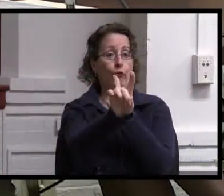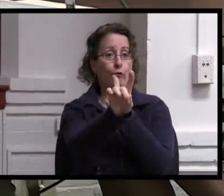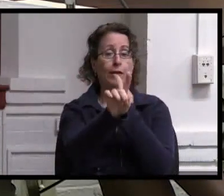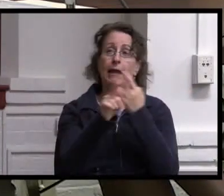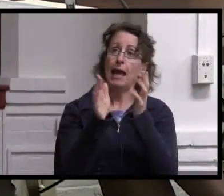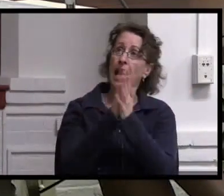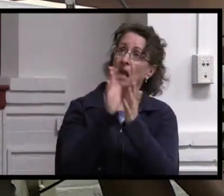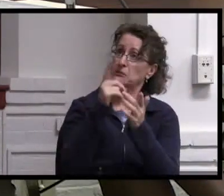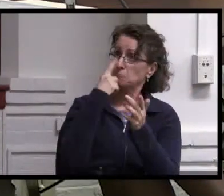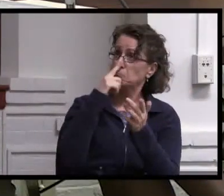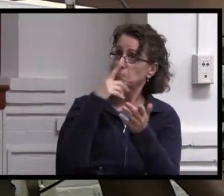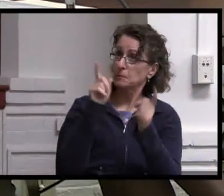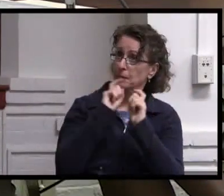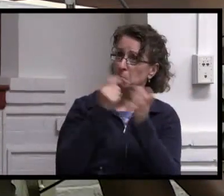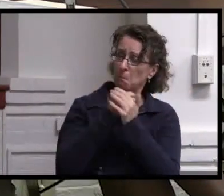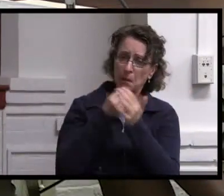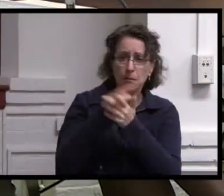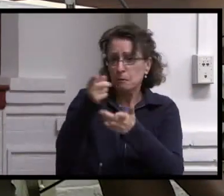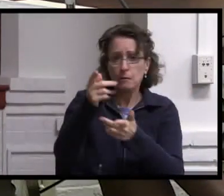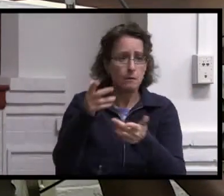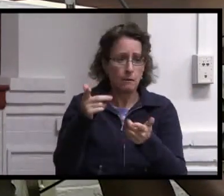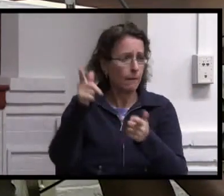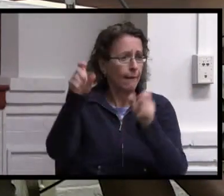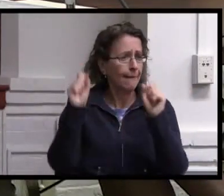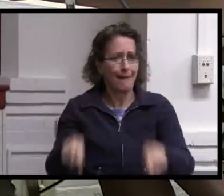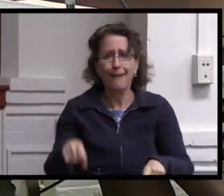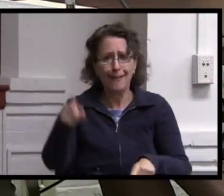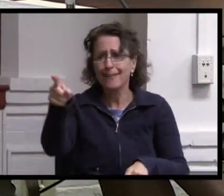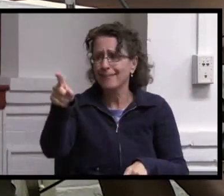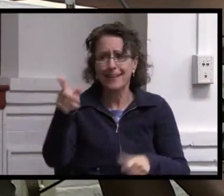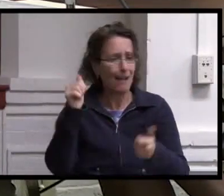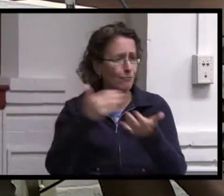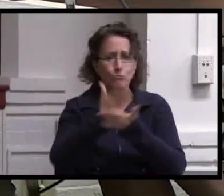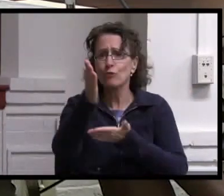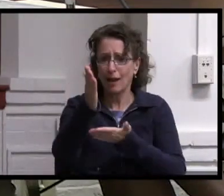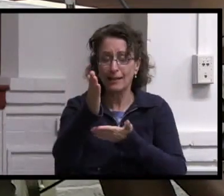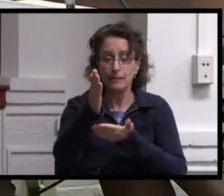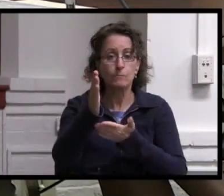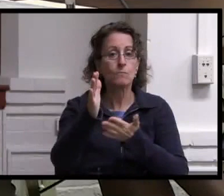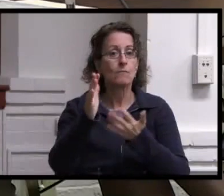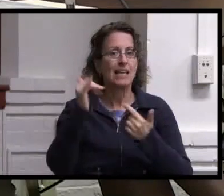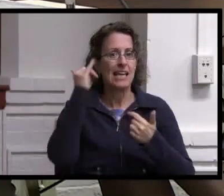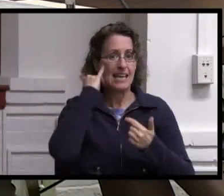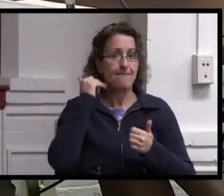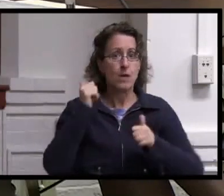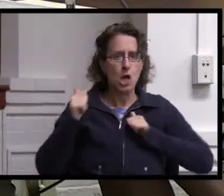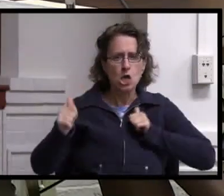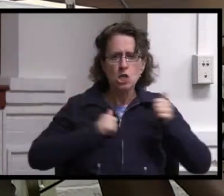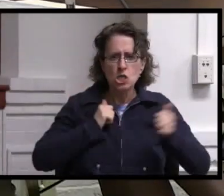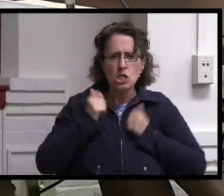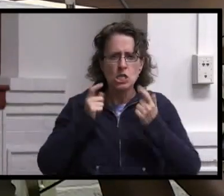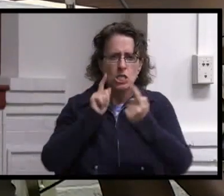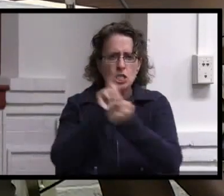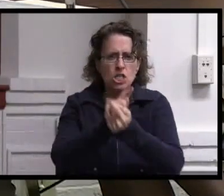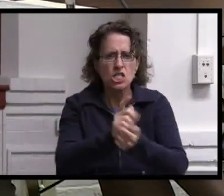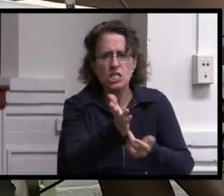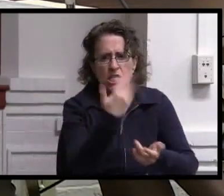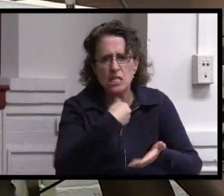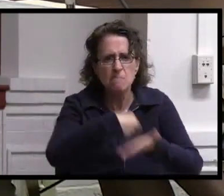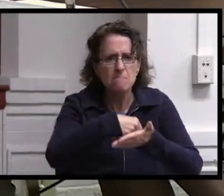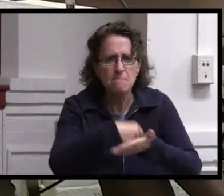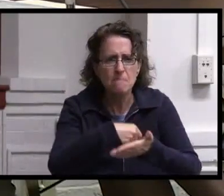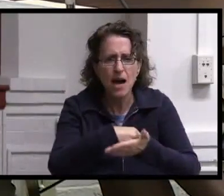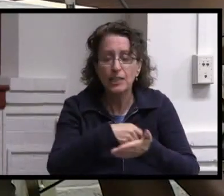and that's well within their constitutional right to do that. Where it becomes aggressive panhandling is if